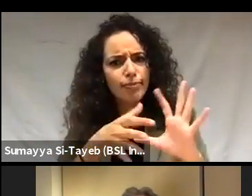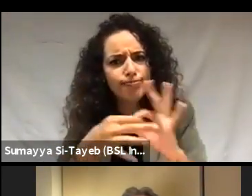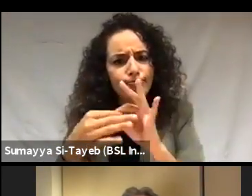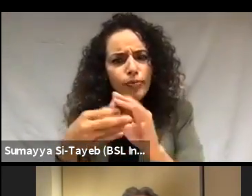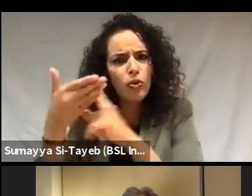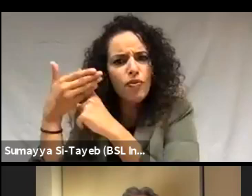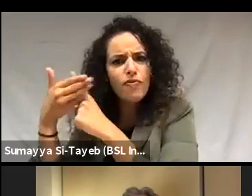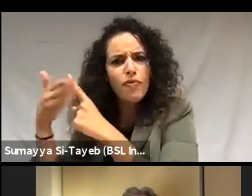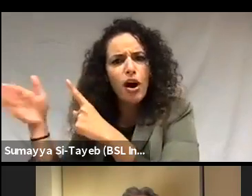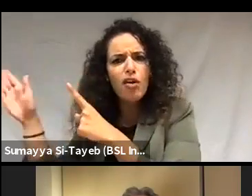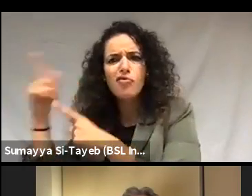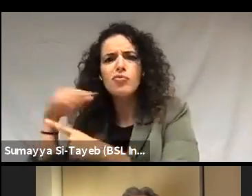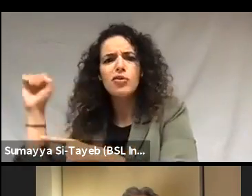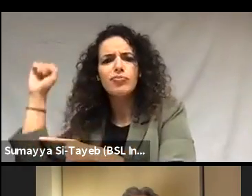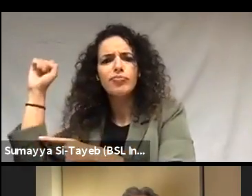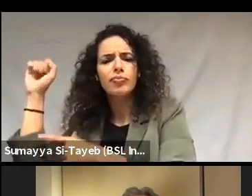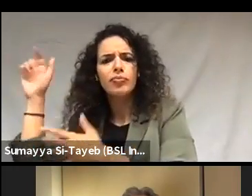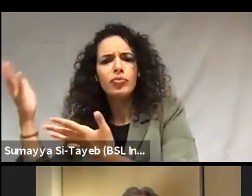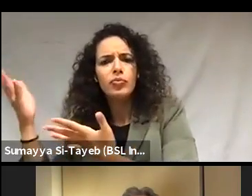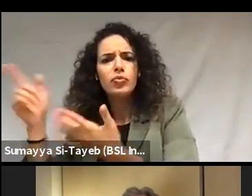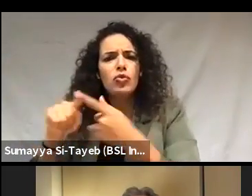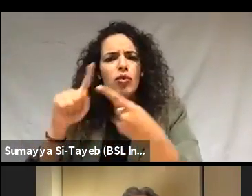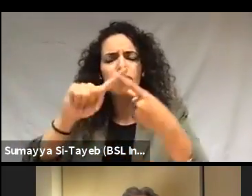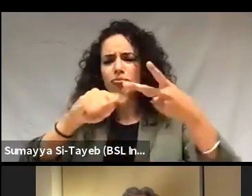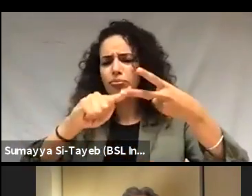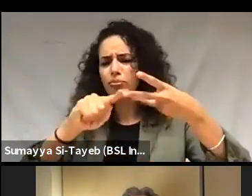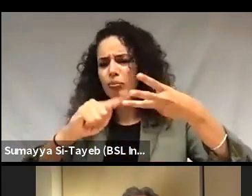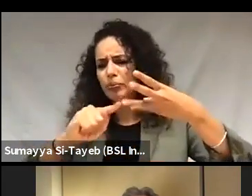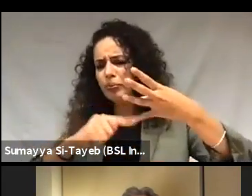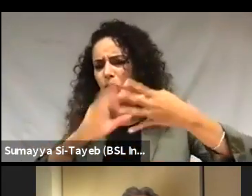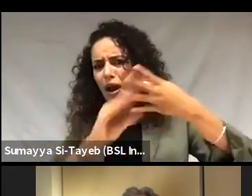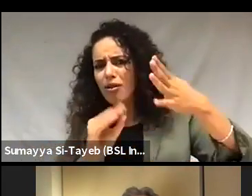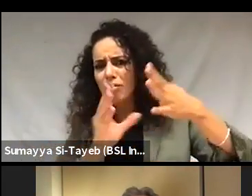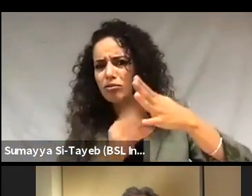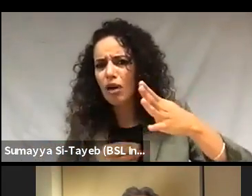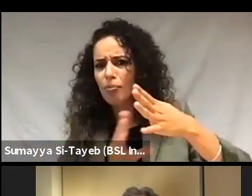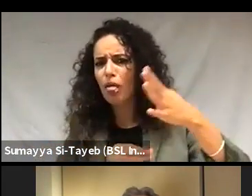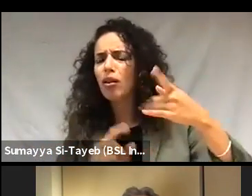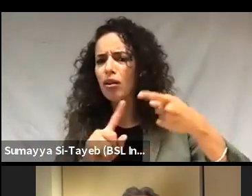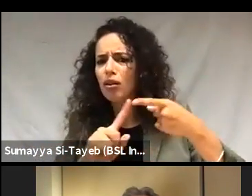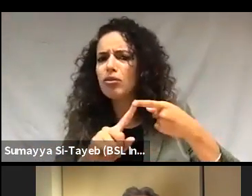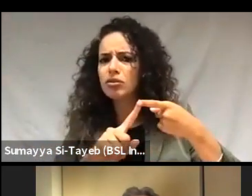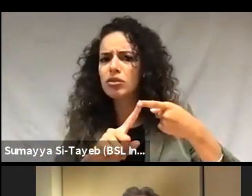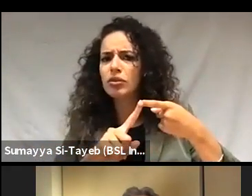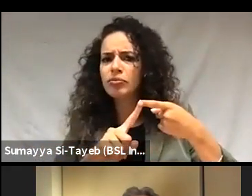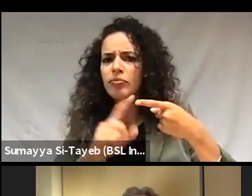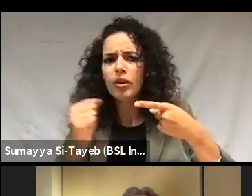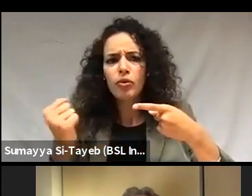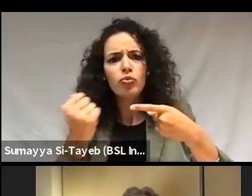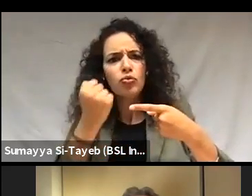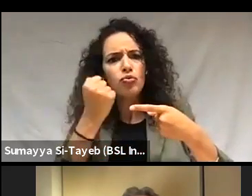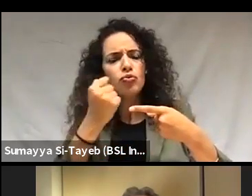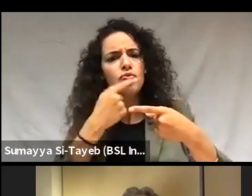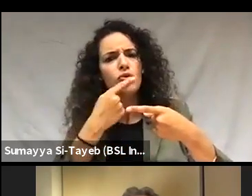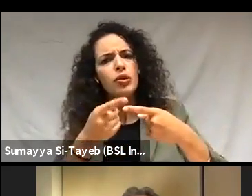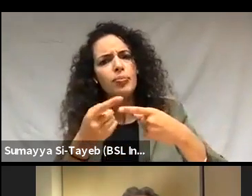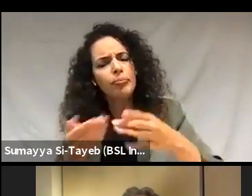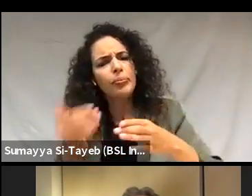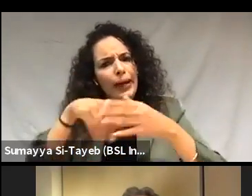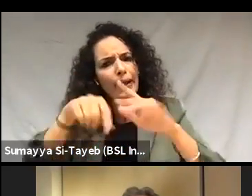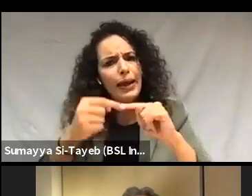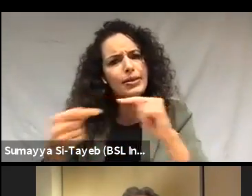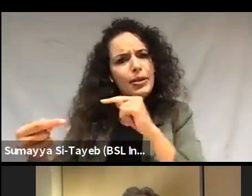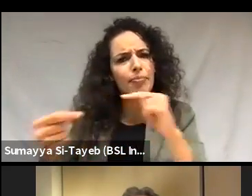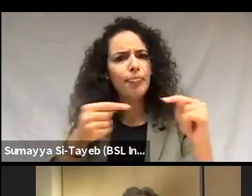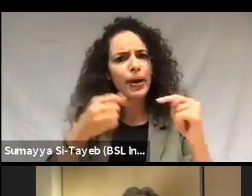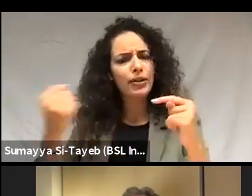Hanau, Christchurch, Norway should have reset that particular debate. And the report